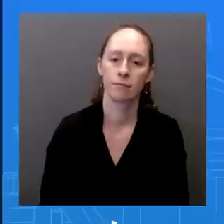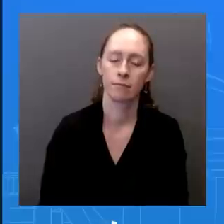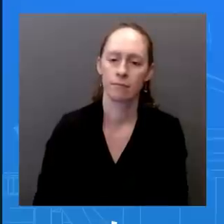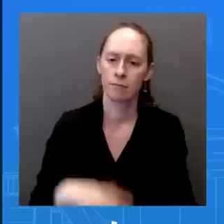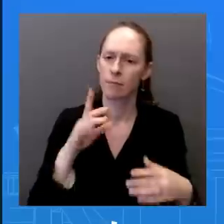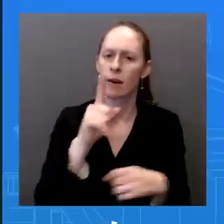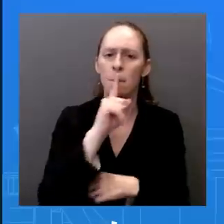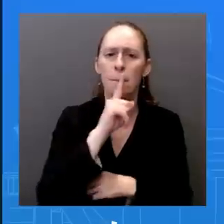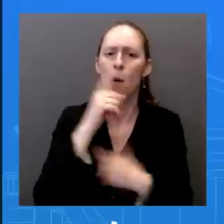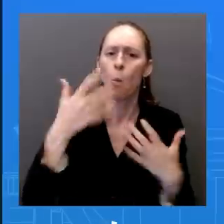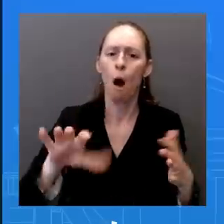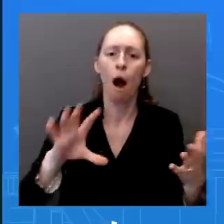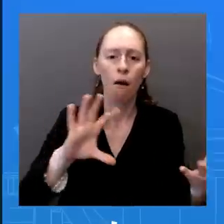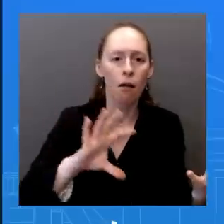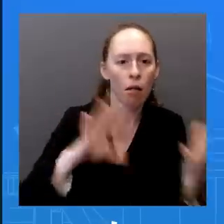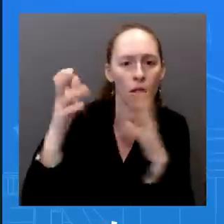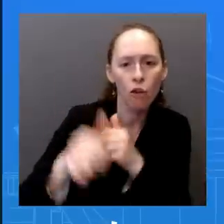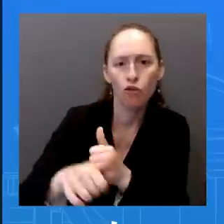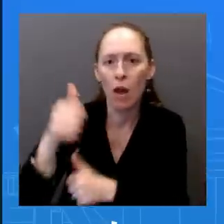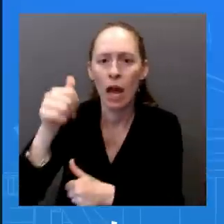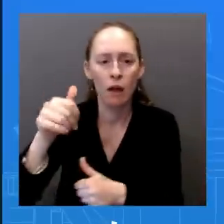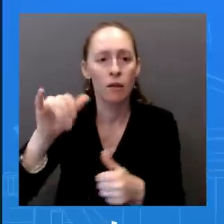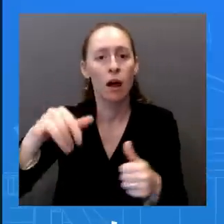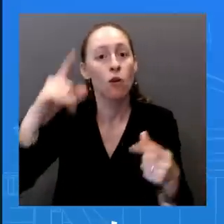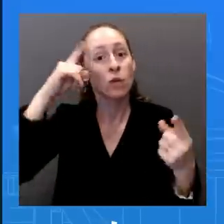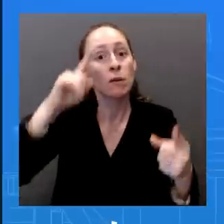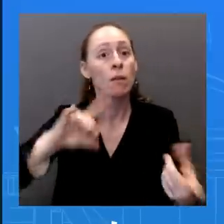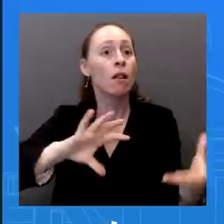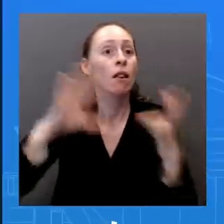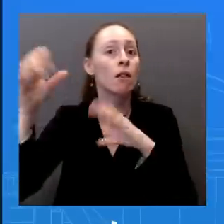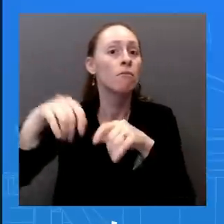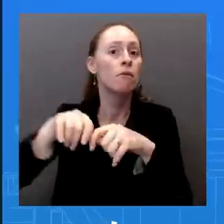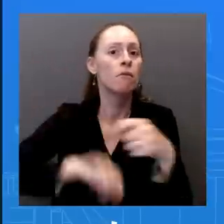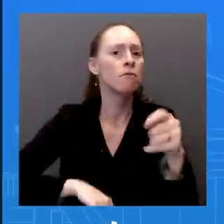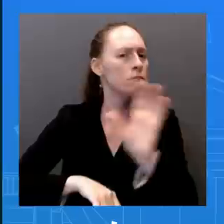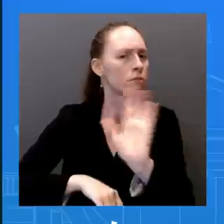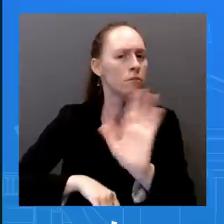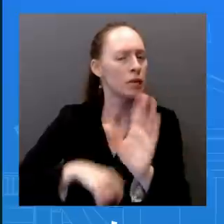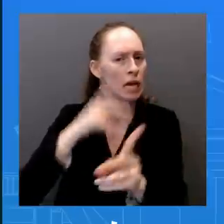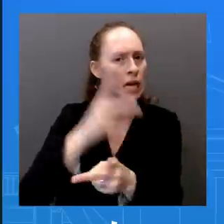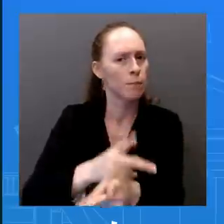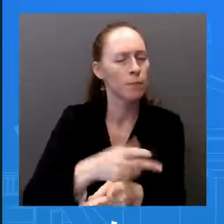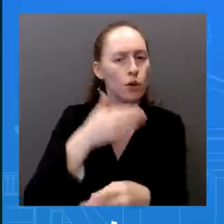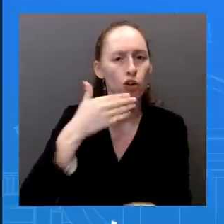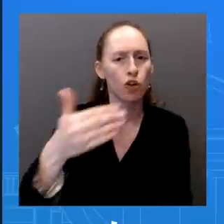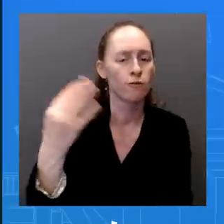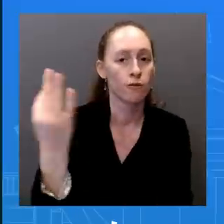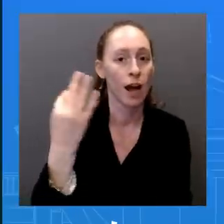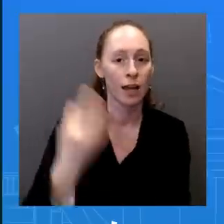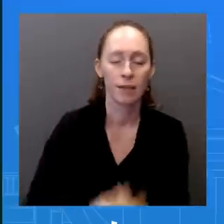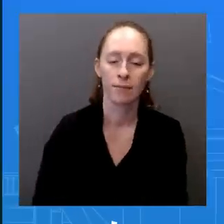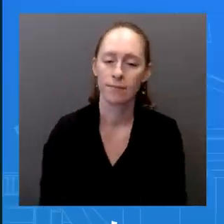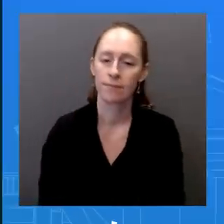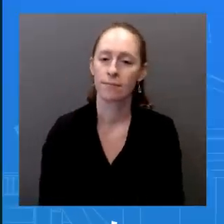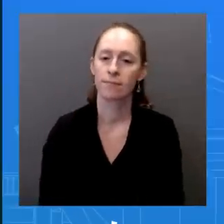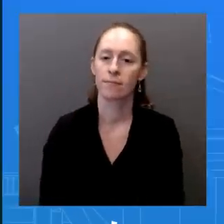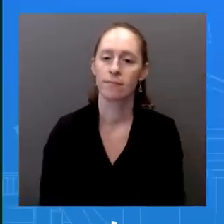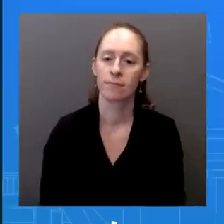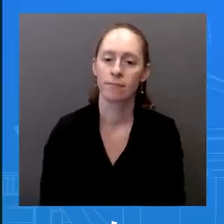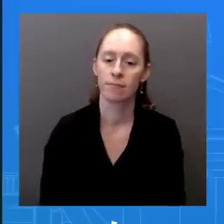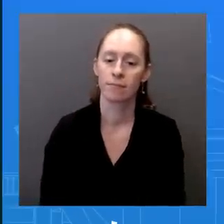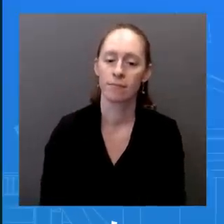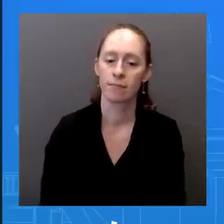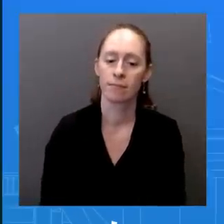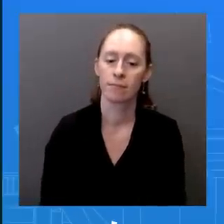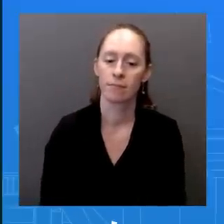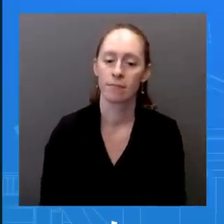speak in some detail with her about that in the conversation tomorrow. On Iran, what is the president going to say in his speech about Iran tomorrow? And